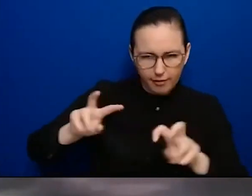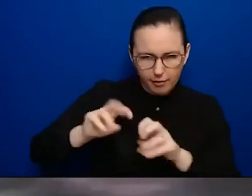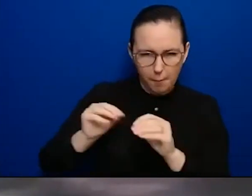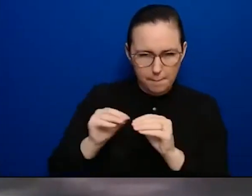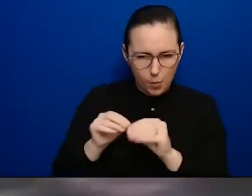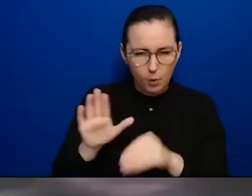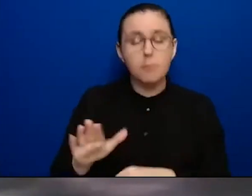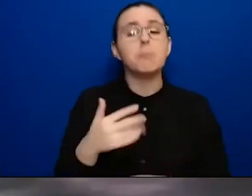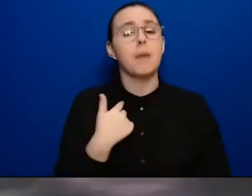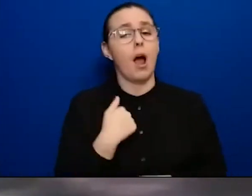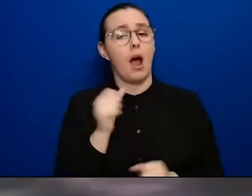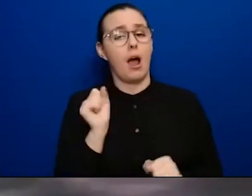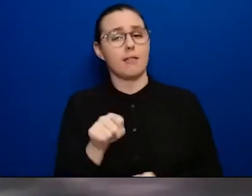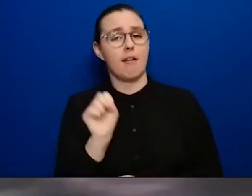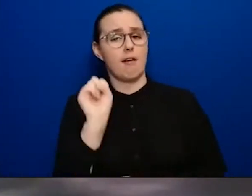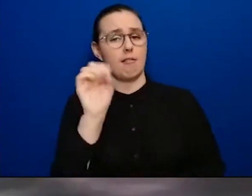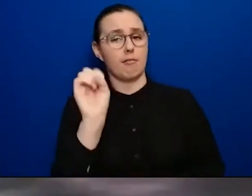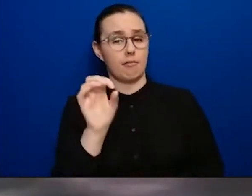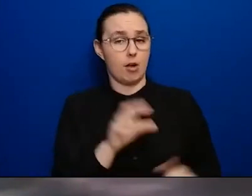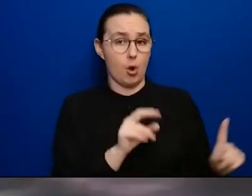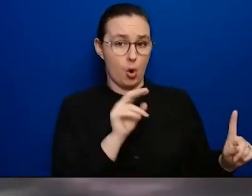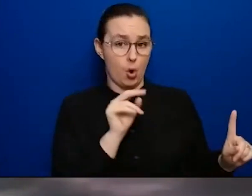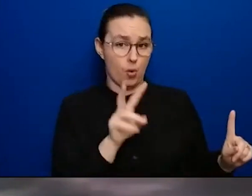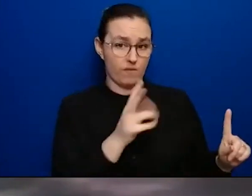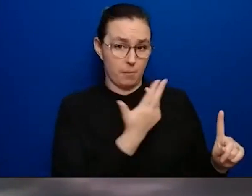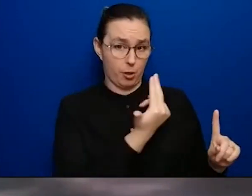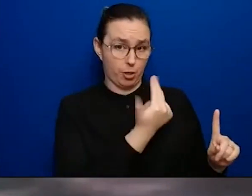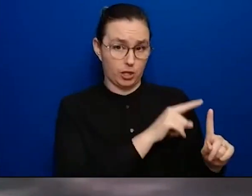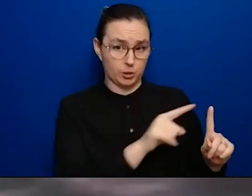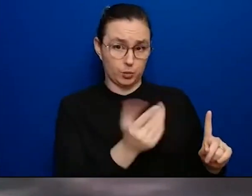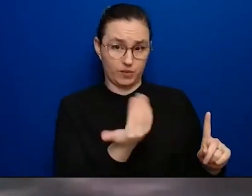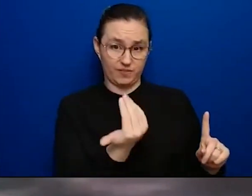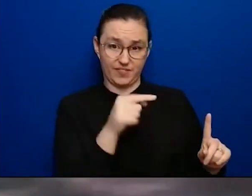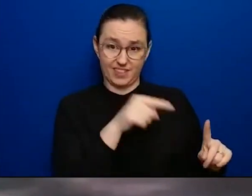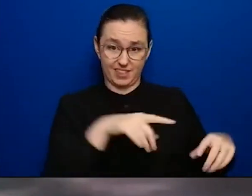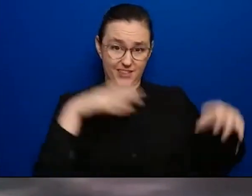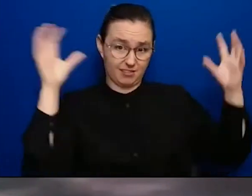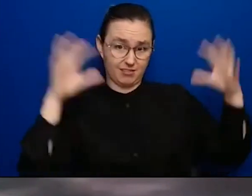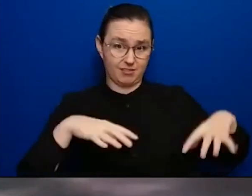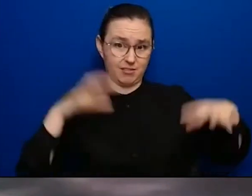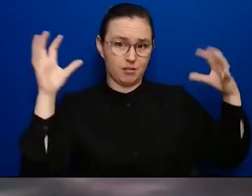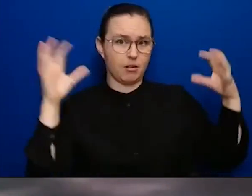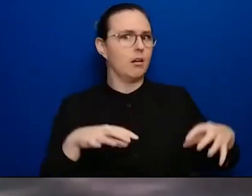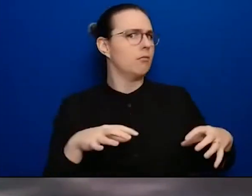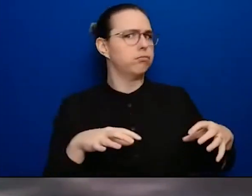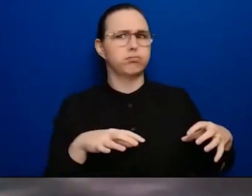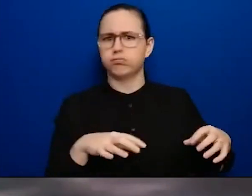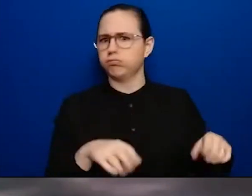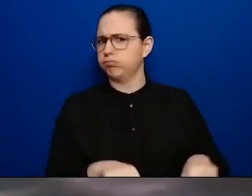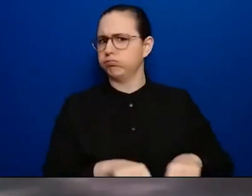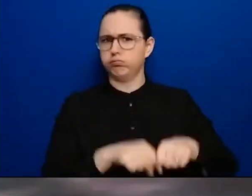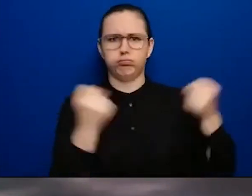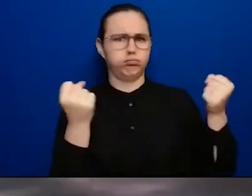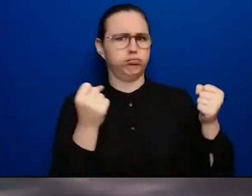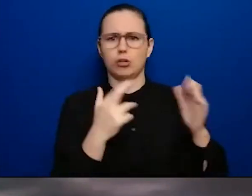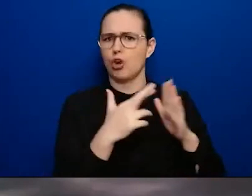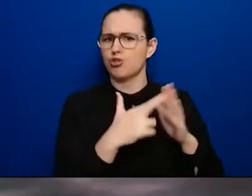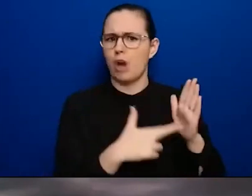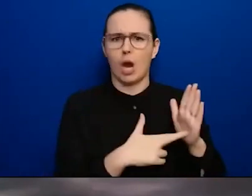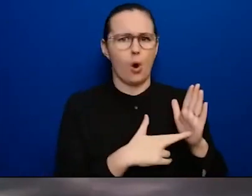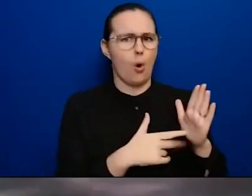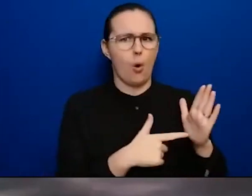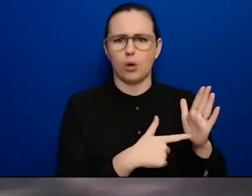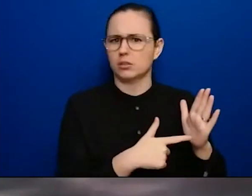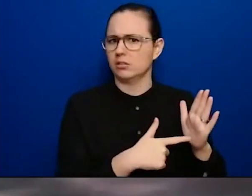November 13th through 15th event created record numbers of precipitation, particularly on the